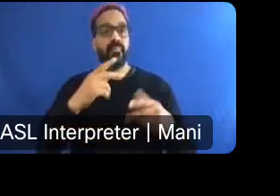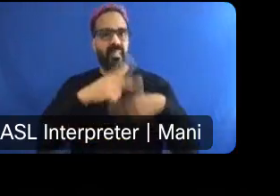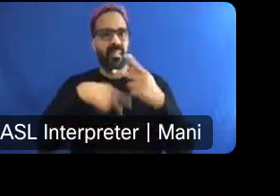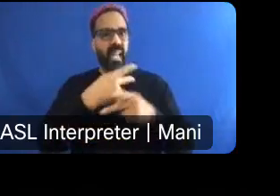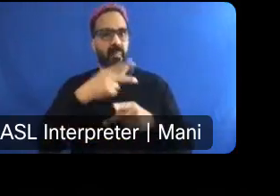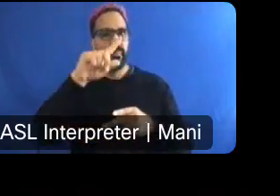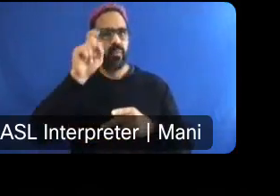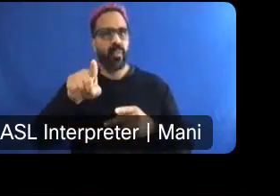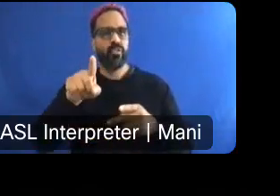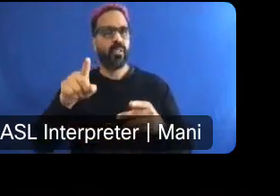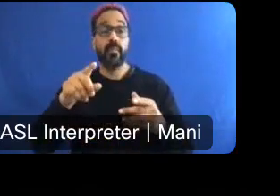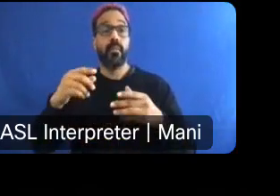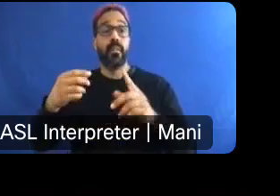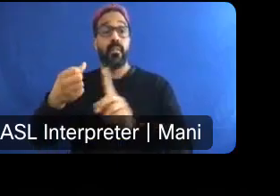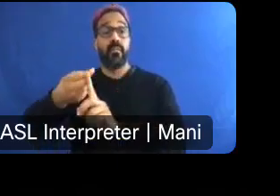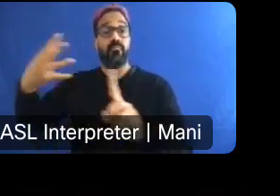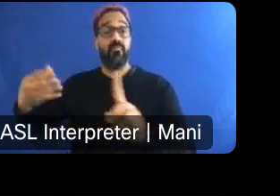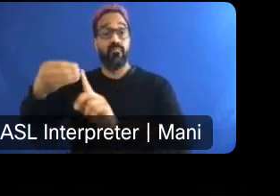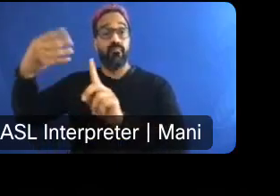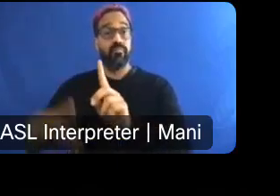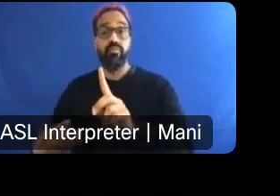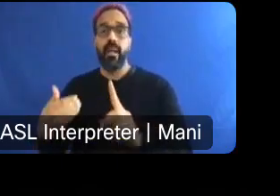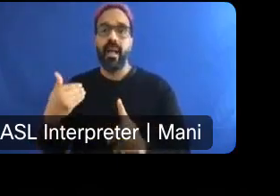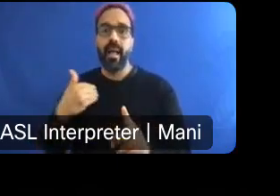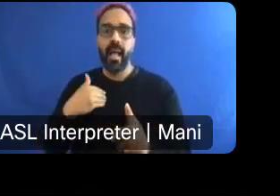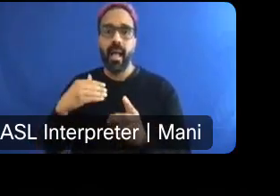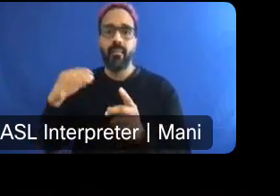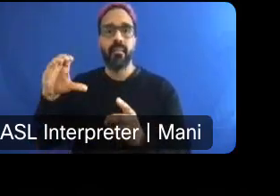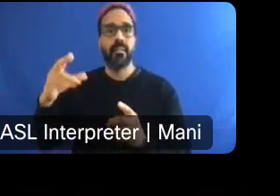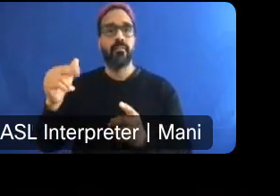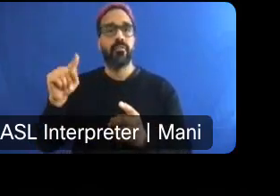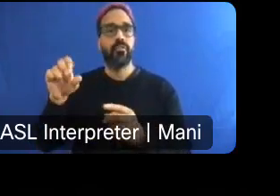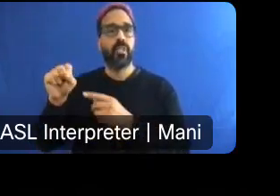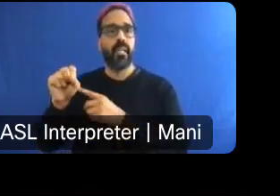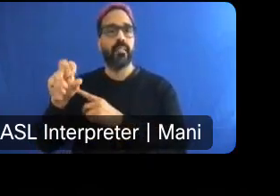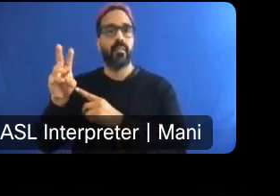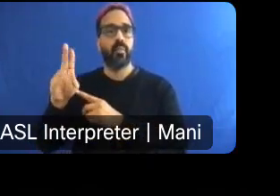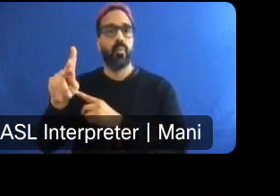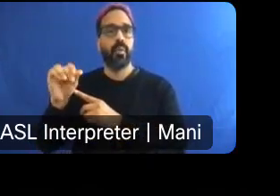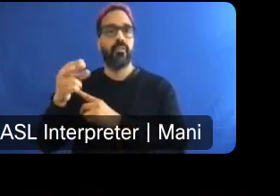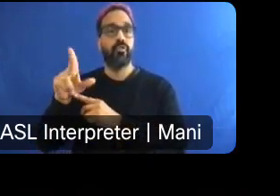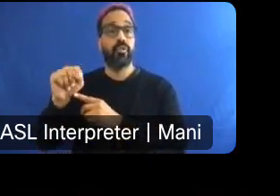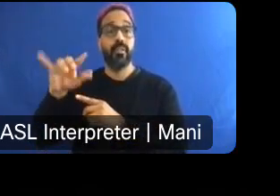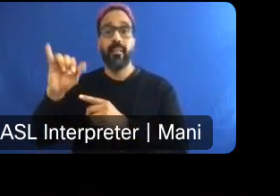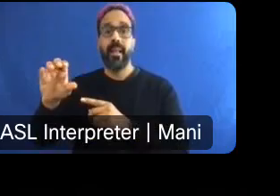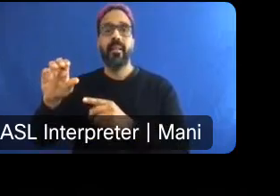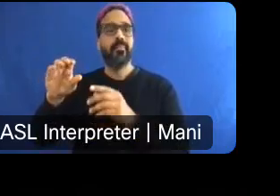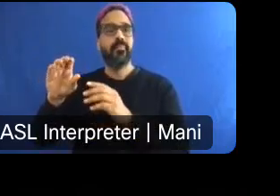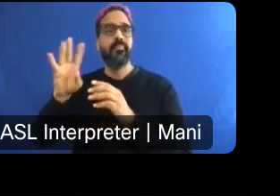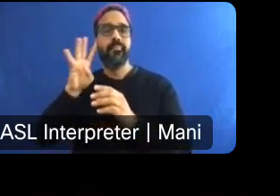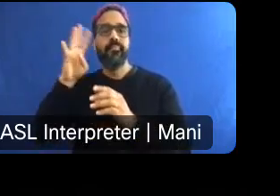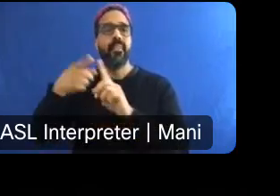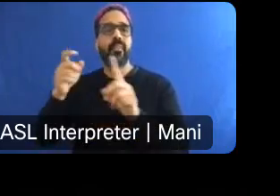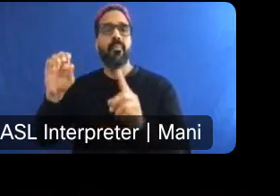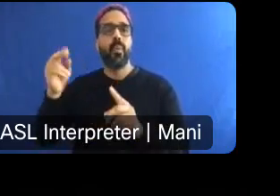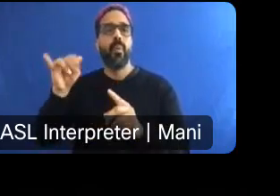also access the chats worksheet that was created by the Ohio Domestic Violence Network. It's a handout that you can include at